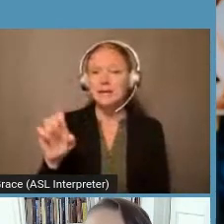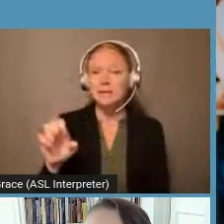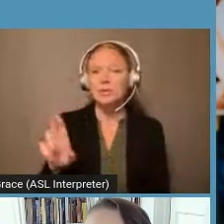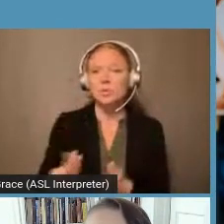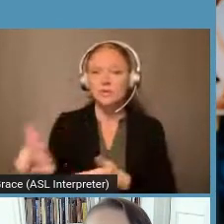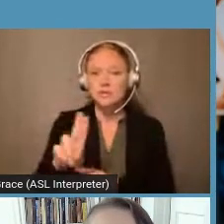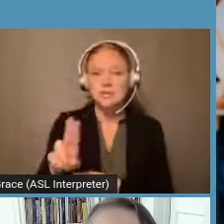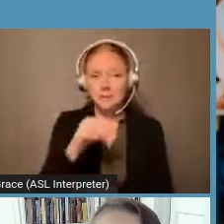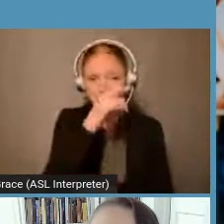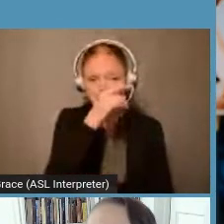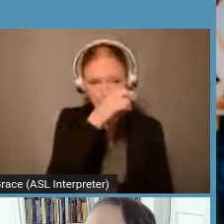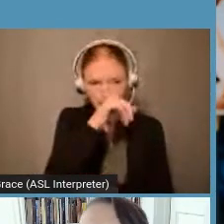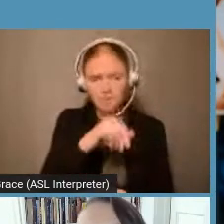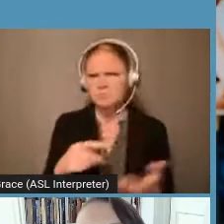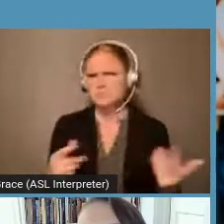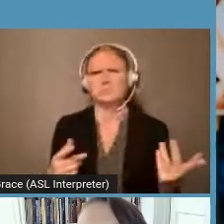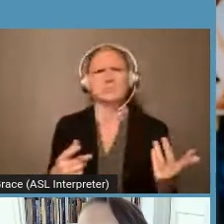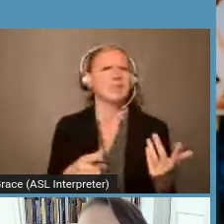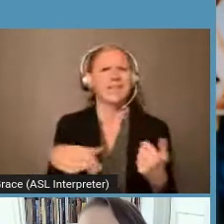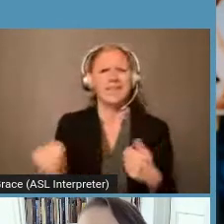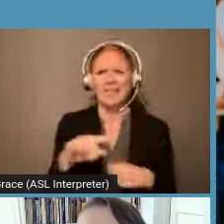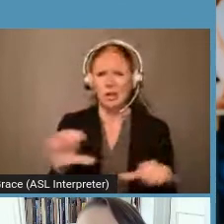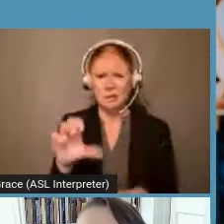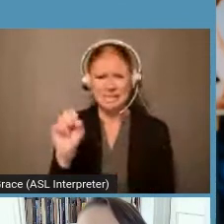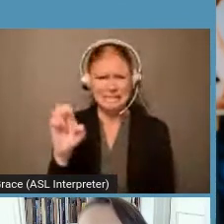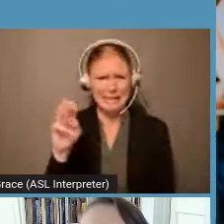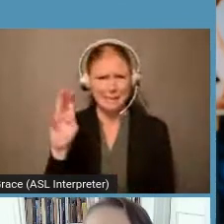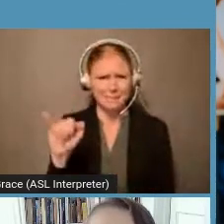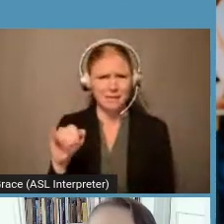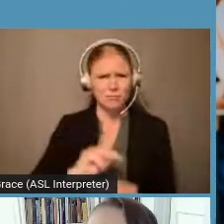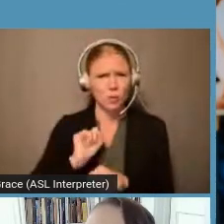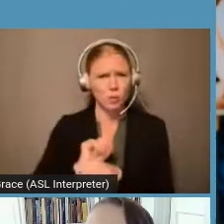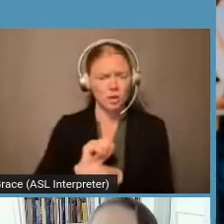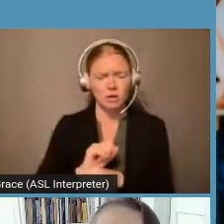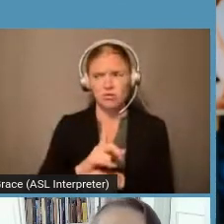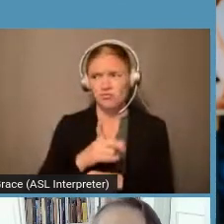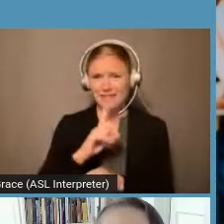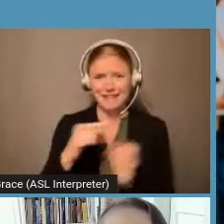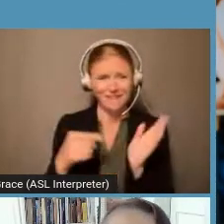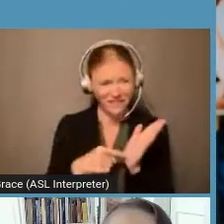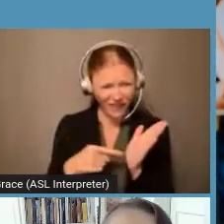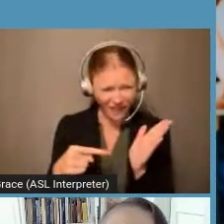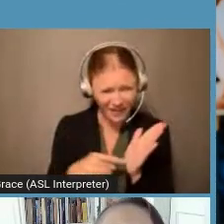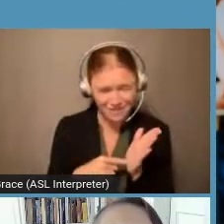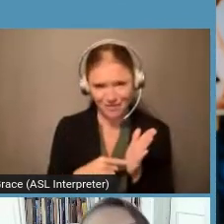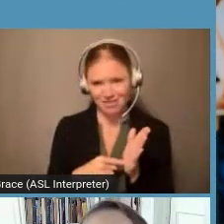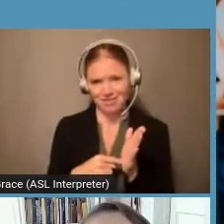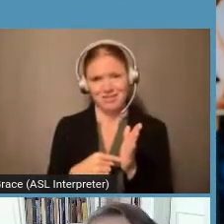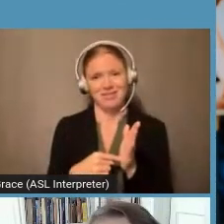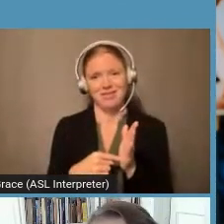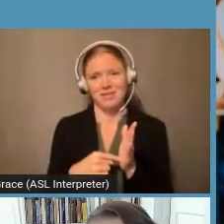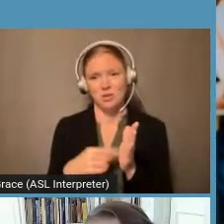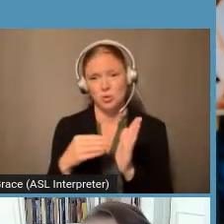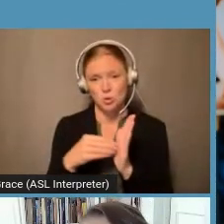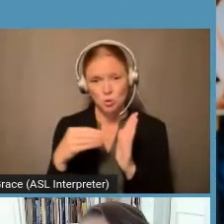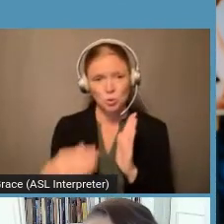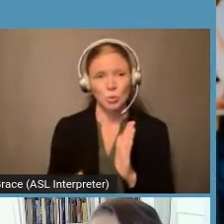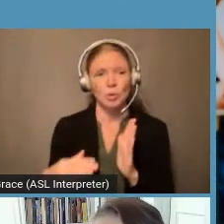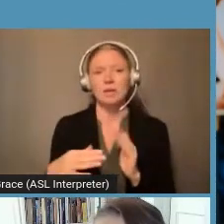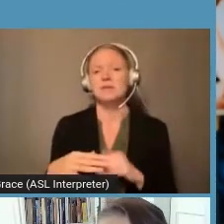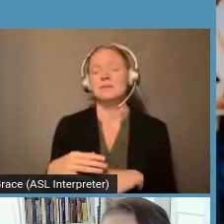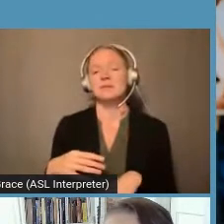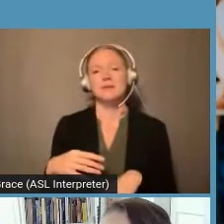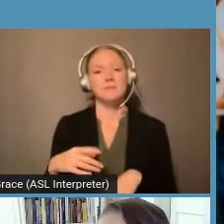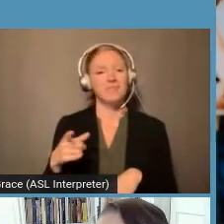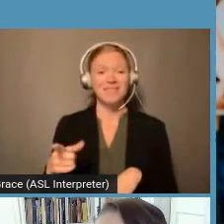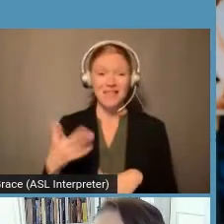that are doing semi-professional work at really, really affordable rates so that they get professional experience and